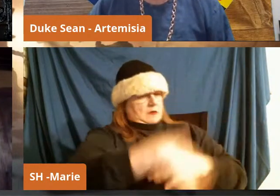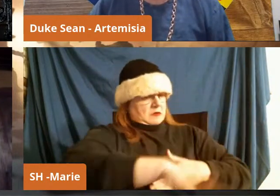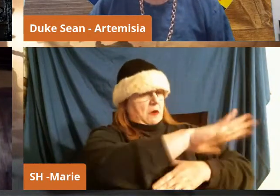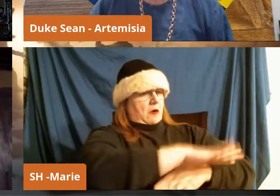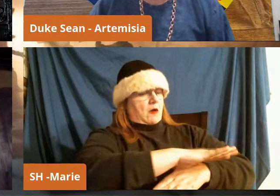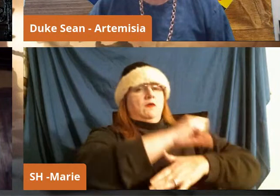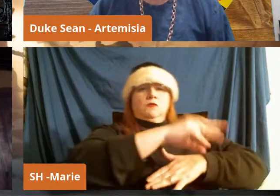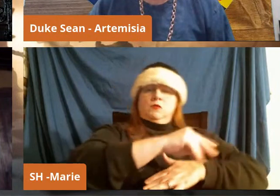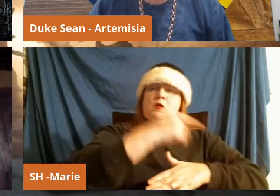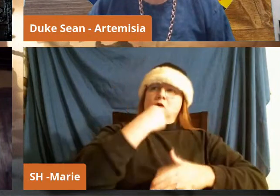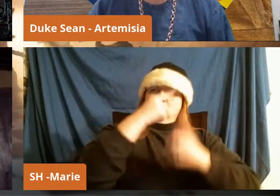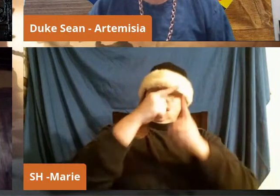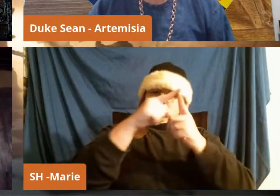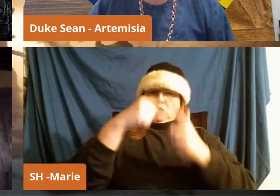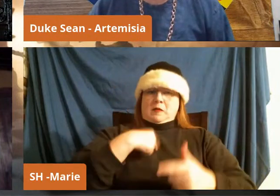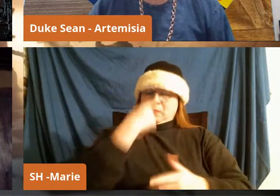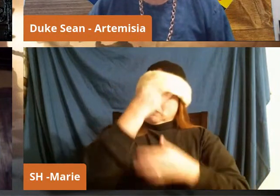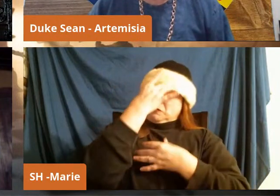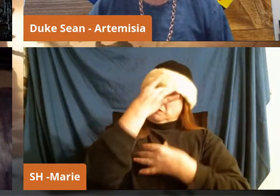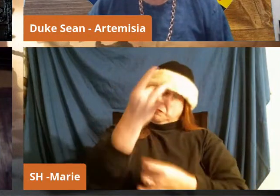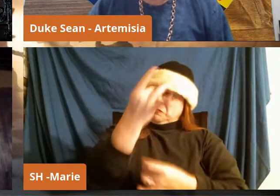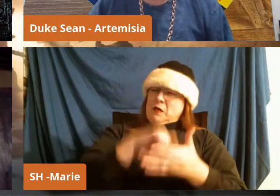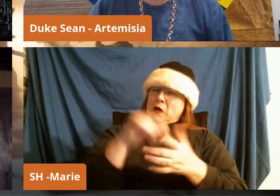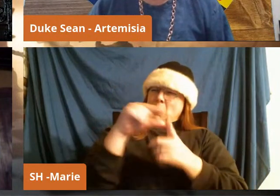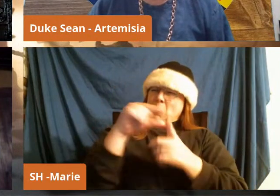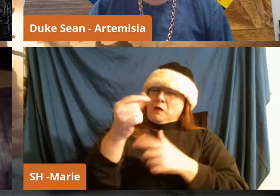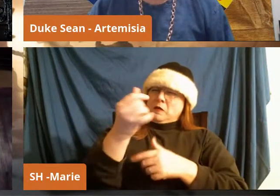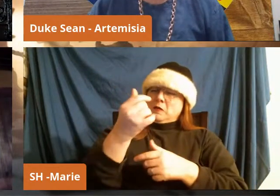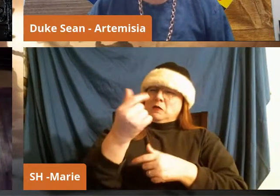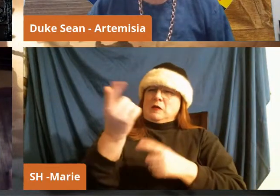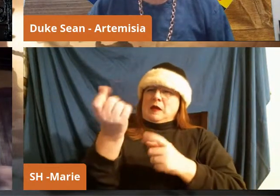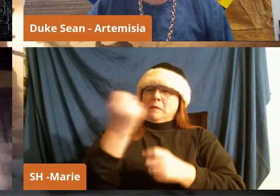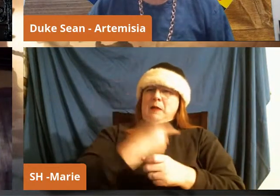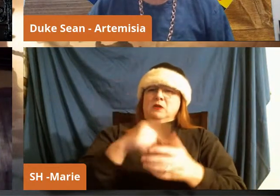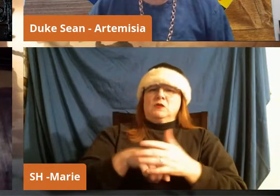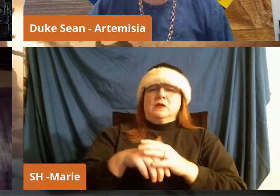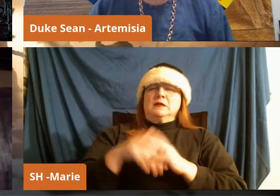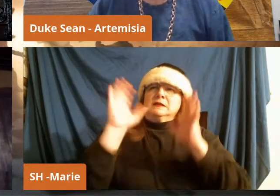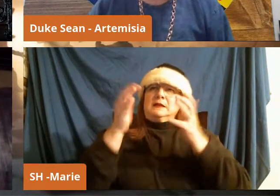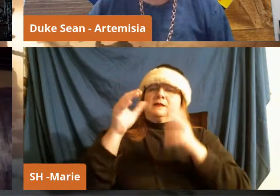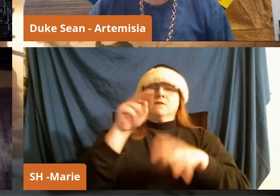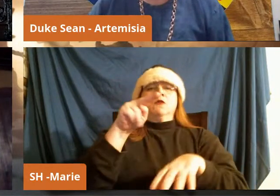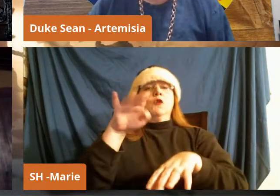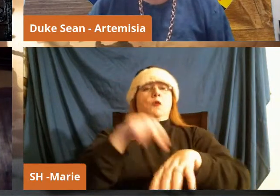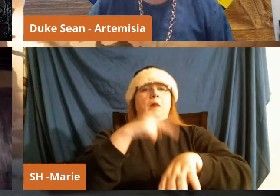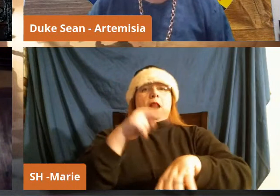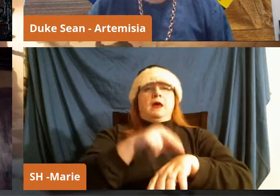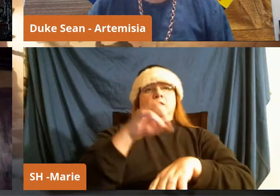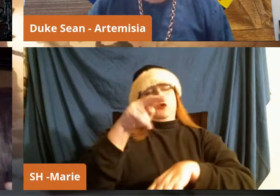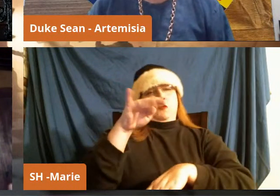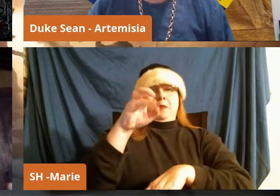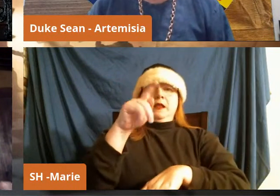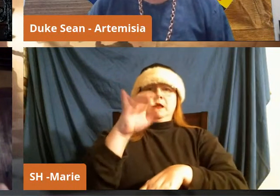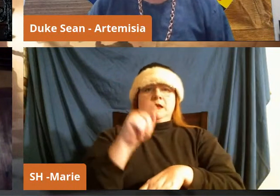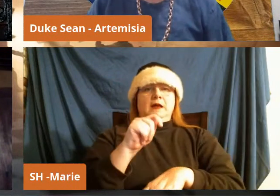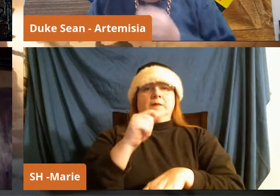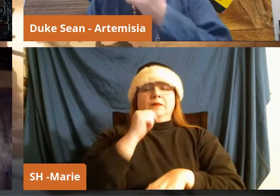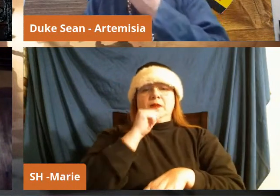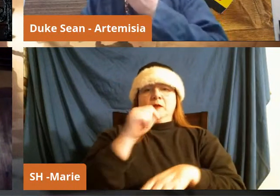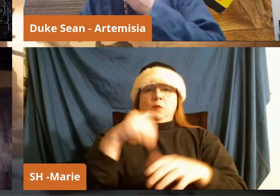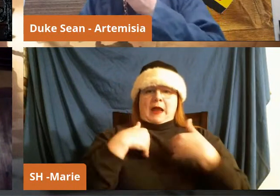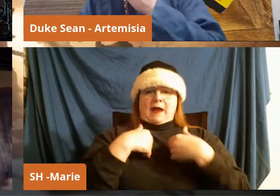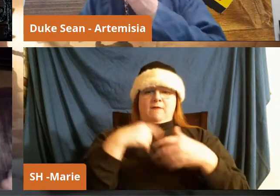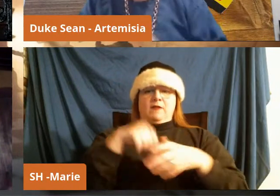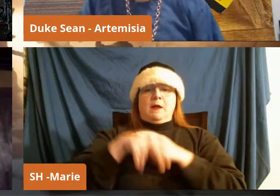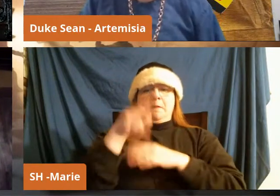And so to me, that was interesting that it came back immediately to that sense of the nobility, and that they had the